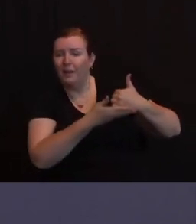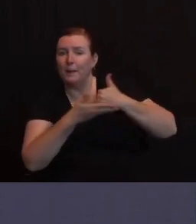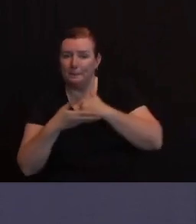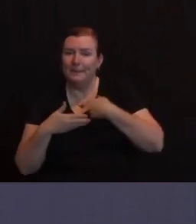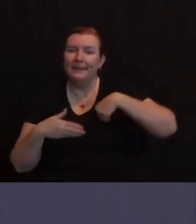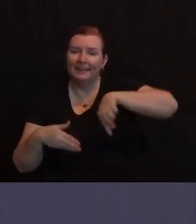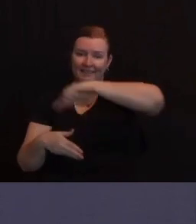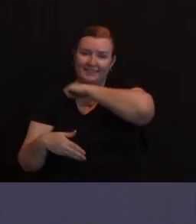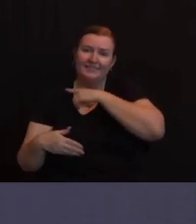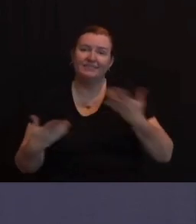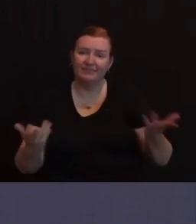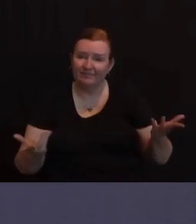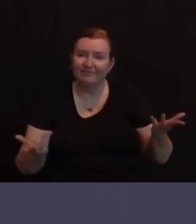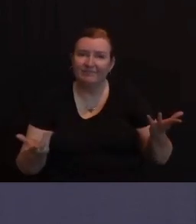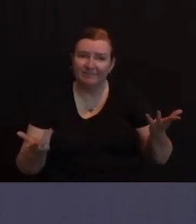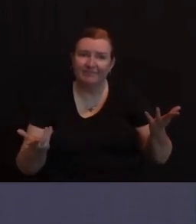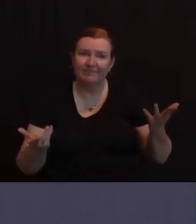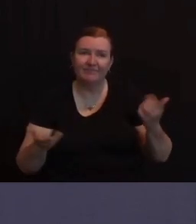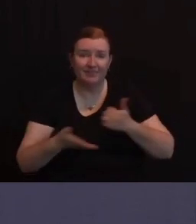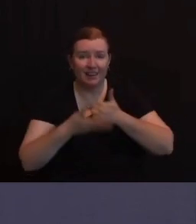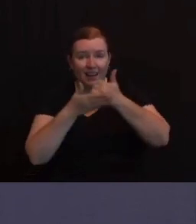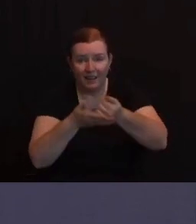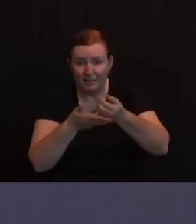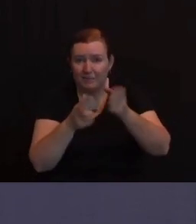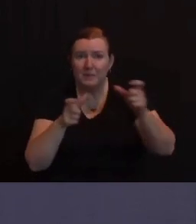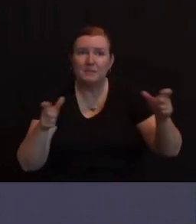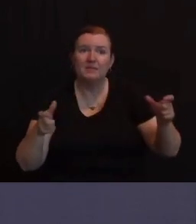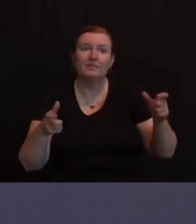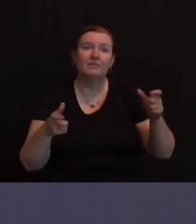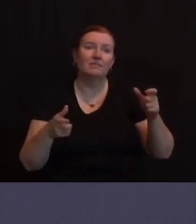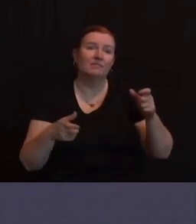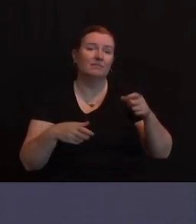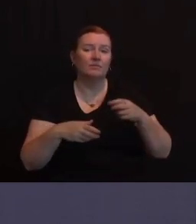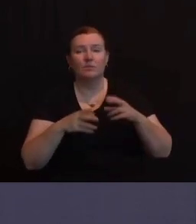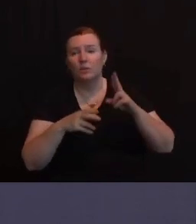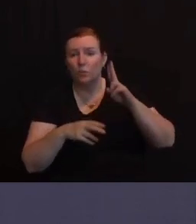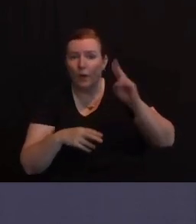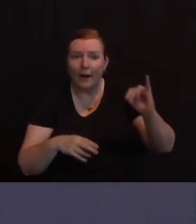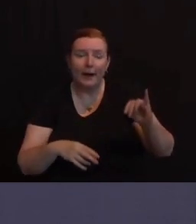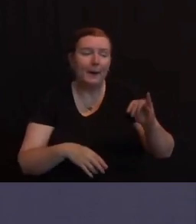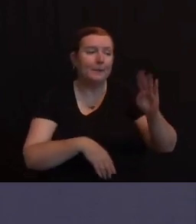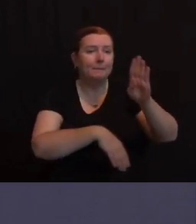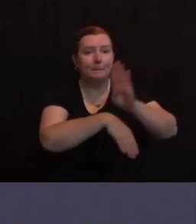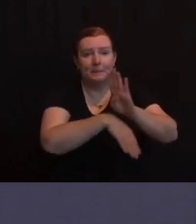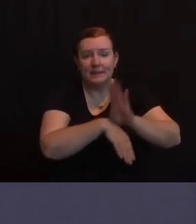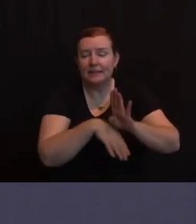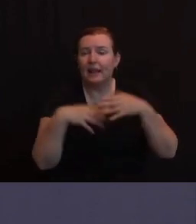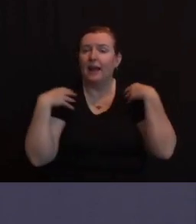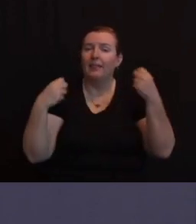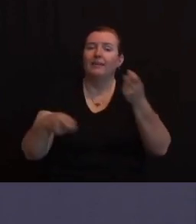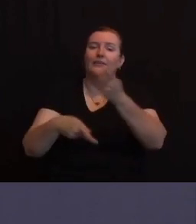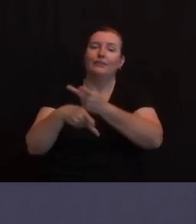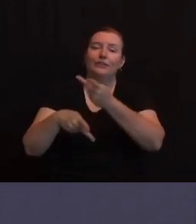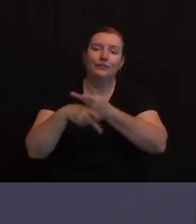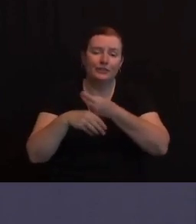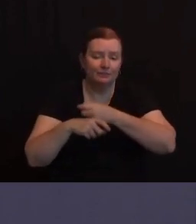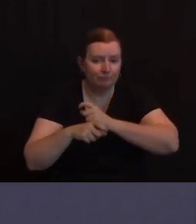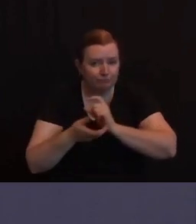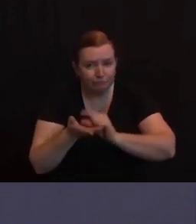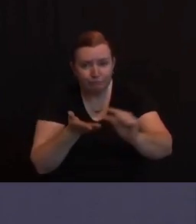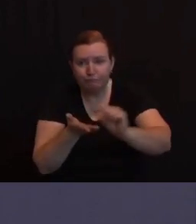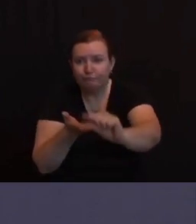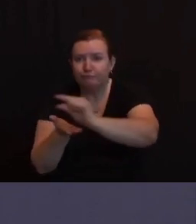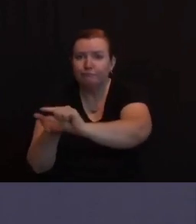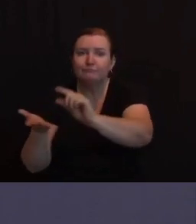difference on unemployed folks or small businesses or in the healthcare arena and be even more robust, begin much more